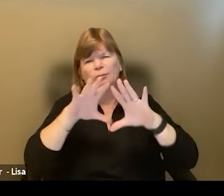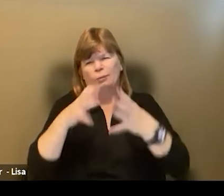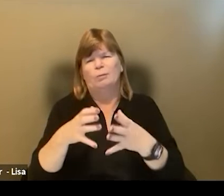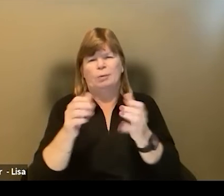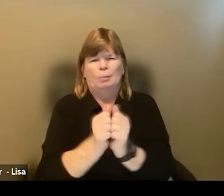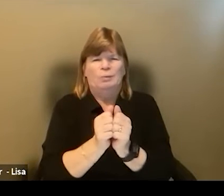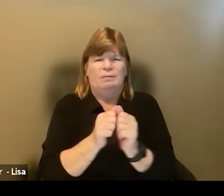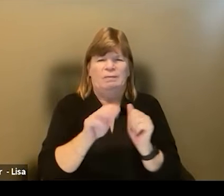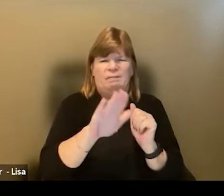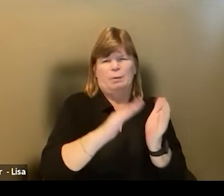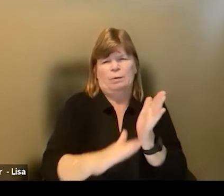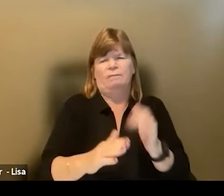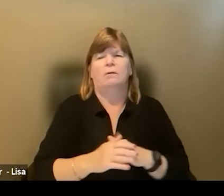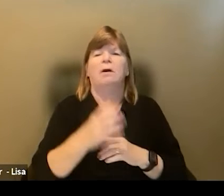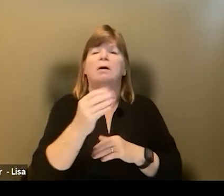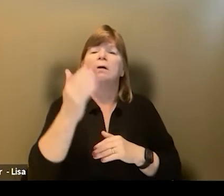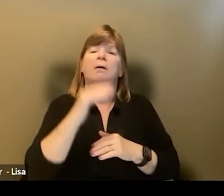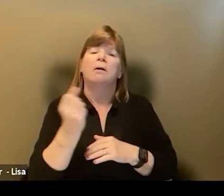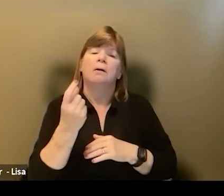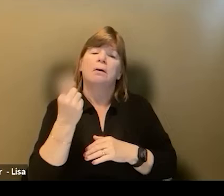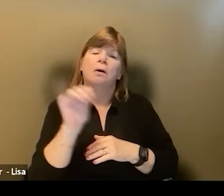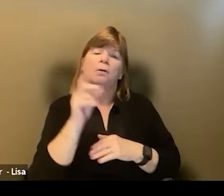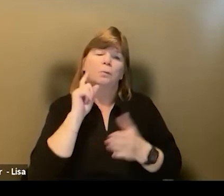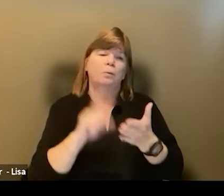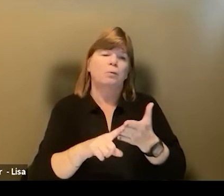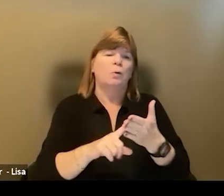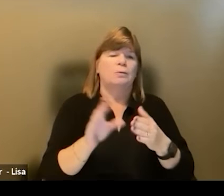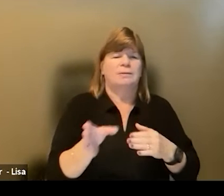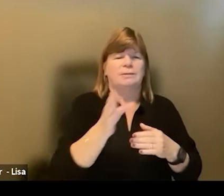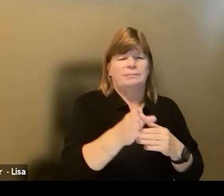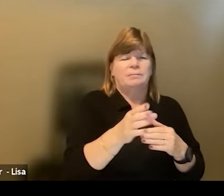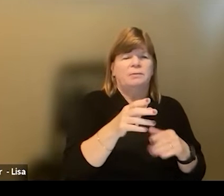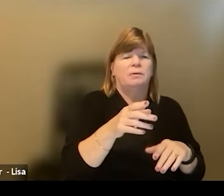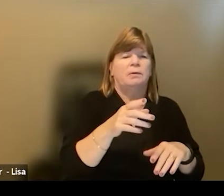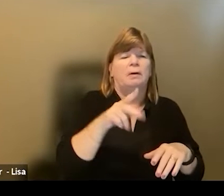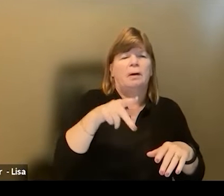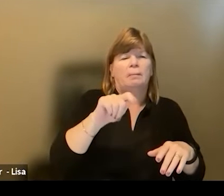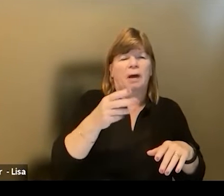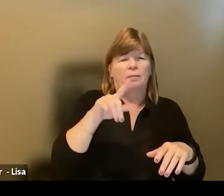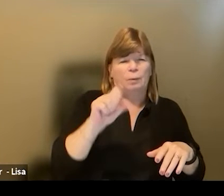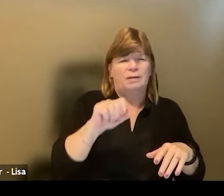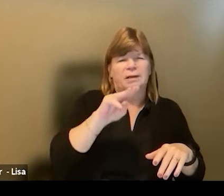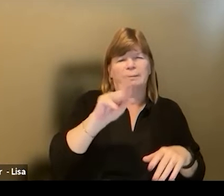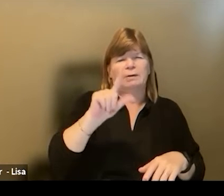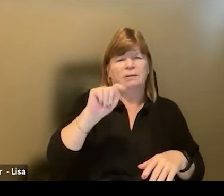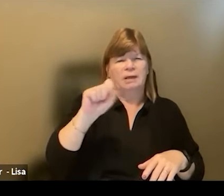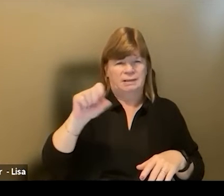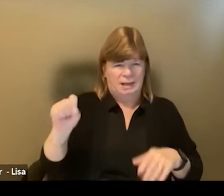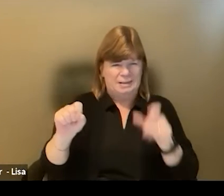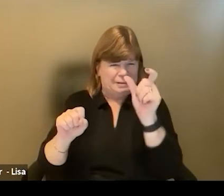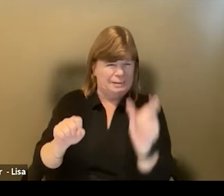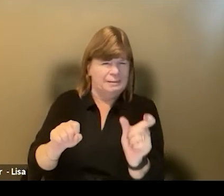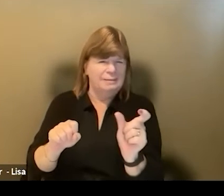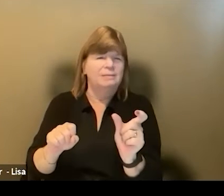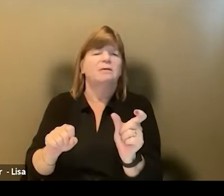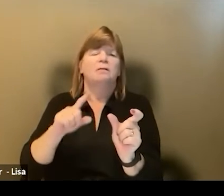age and disabled waiver. And then you'll also see in the grade box, the Pathways MLTSS Managed Long-Term Services